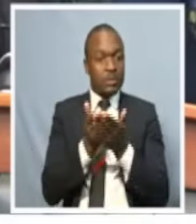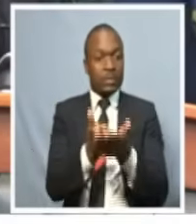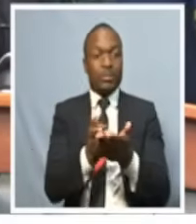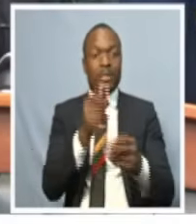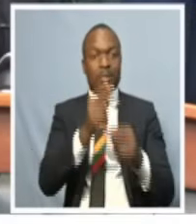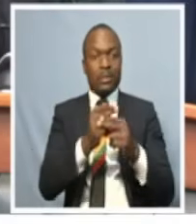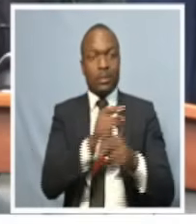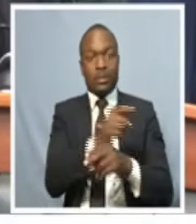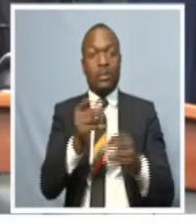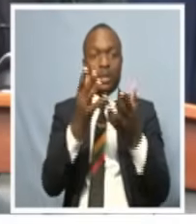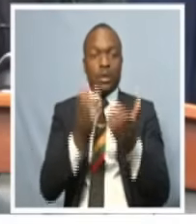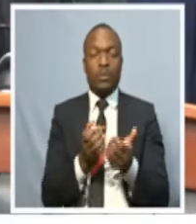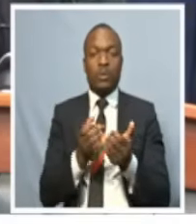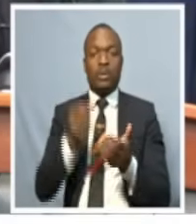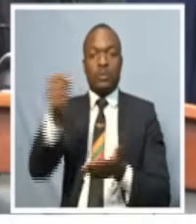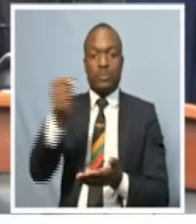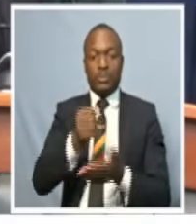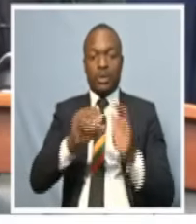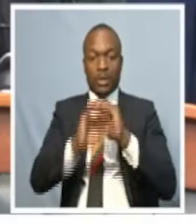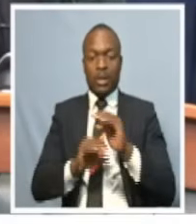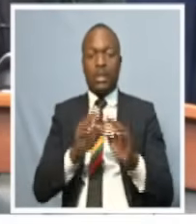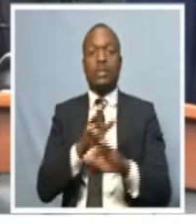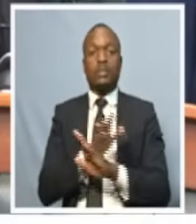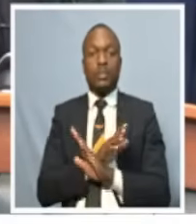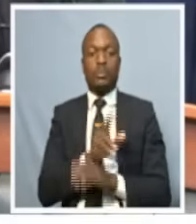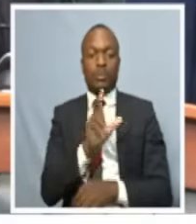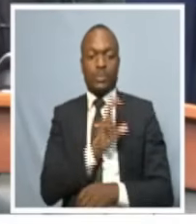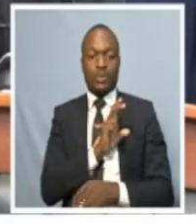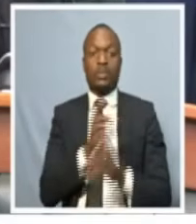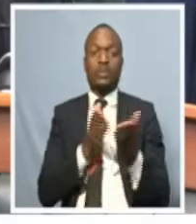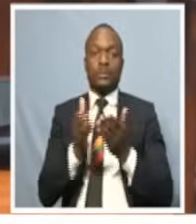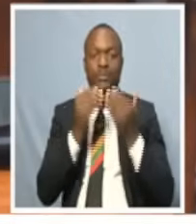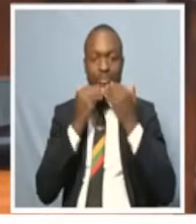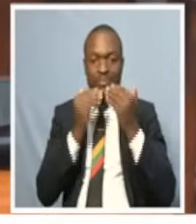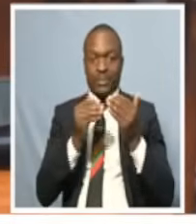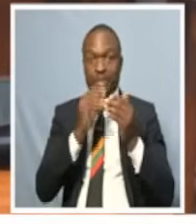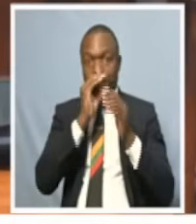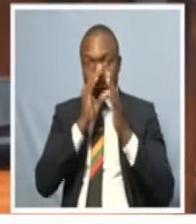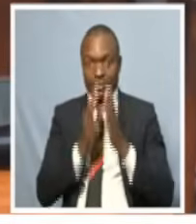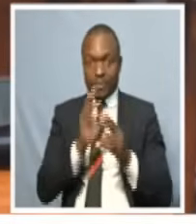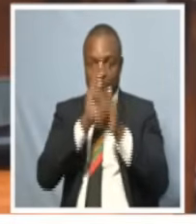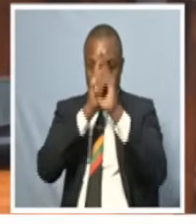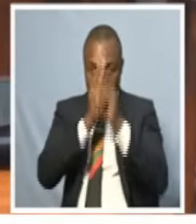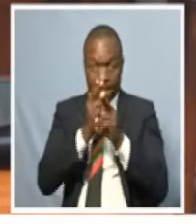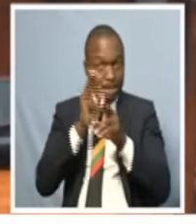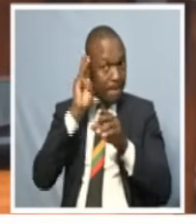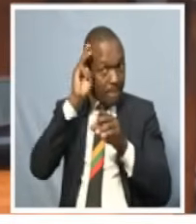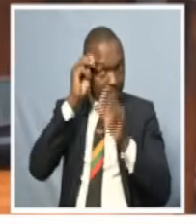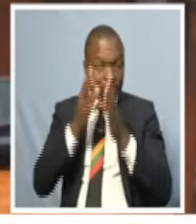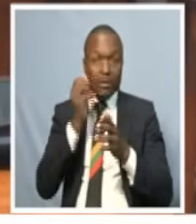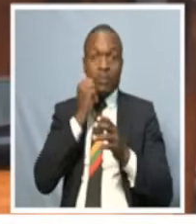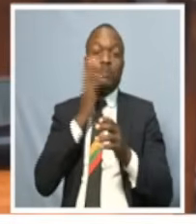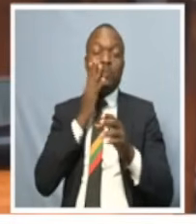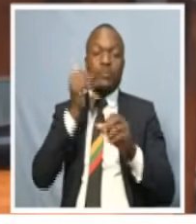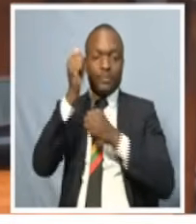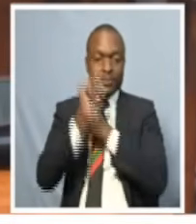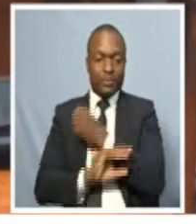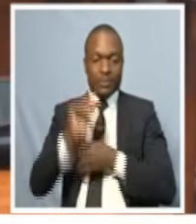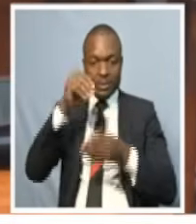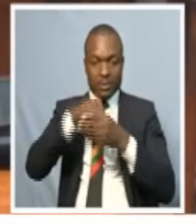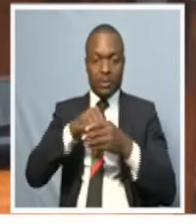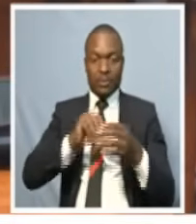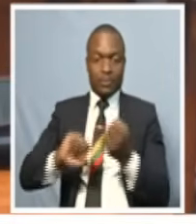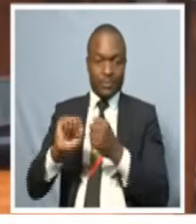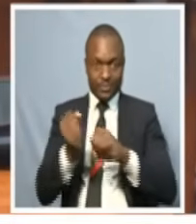recruit under the Zambia Police Service? Madam Speaker, thank you. The Honorable Minister of Home Affairs and